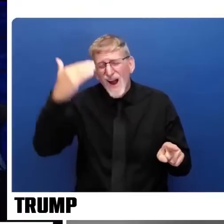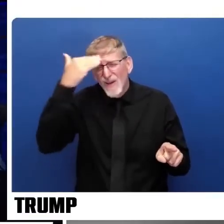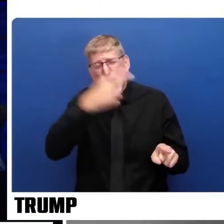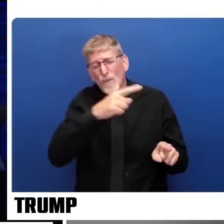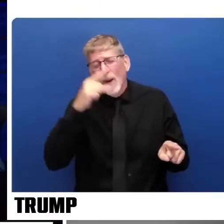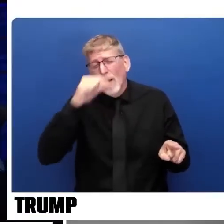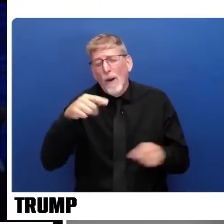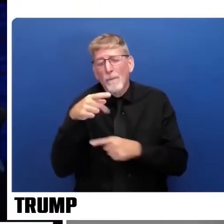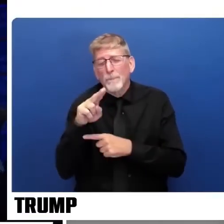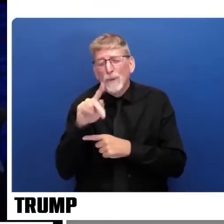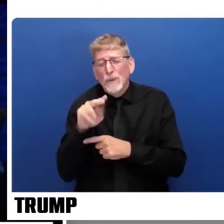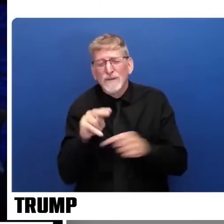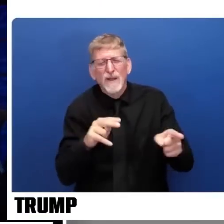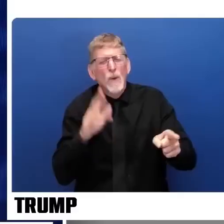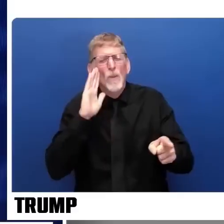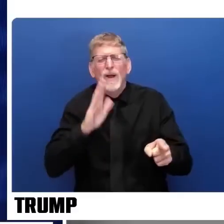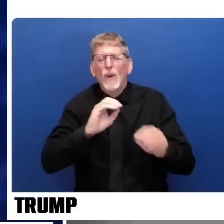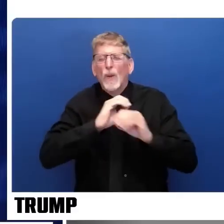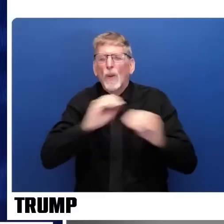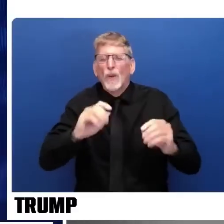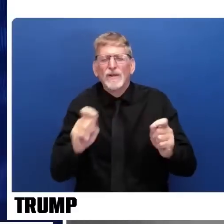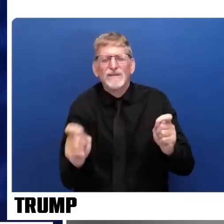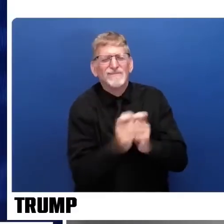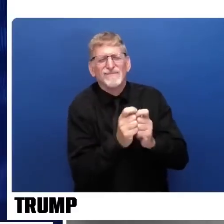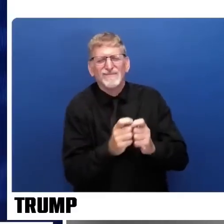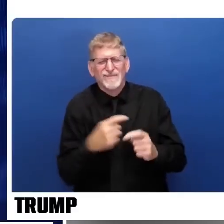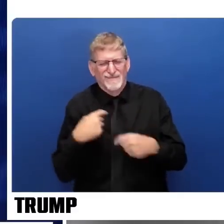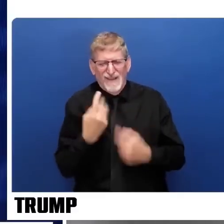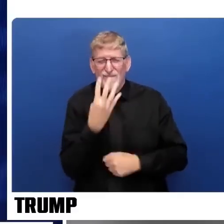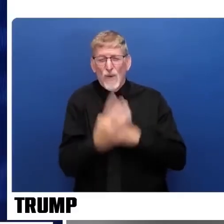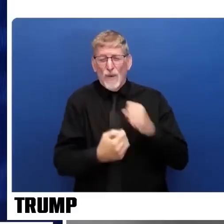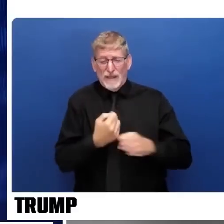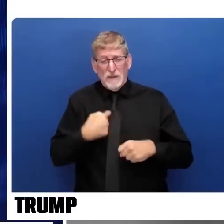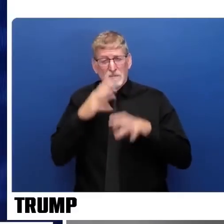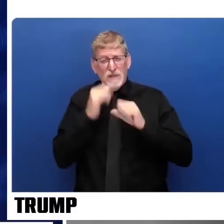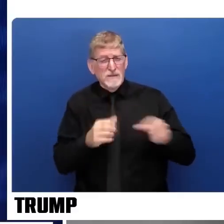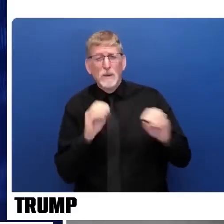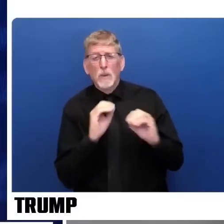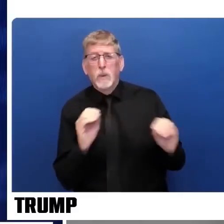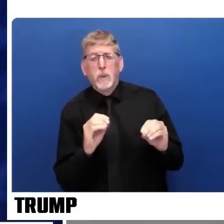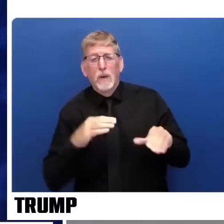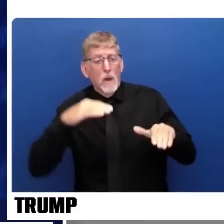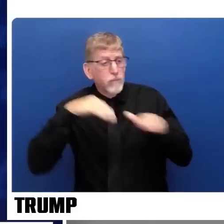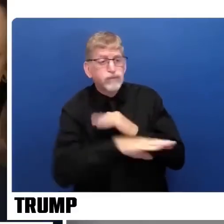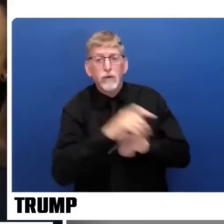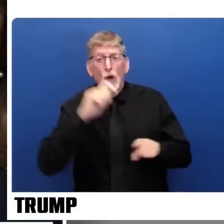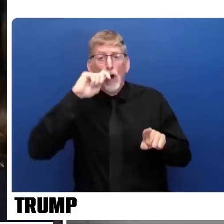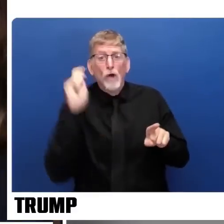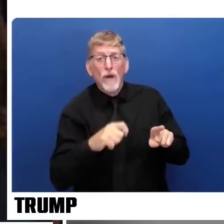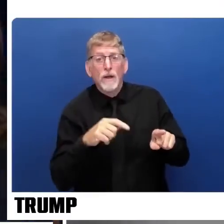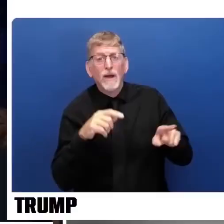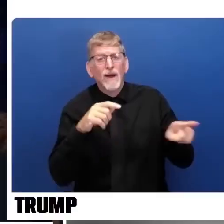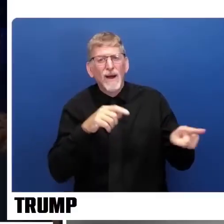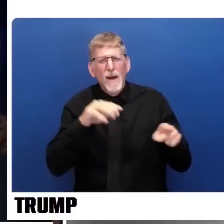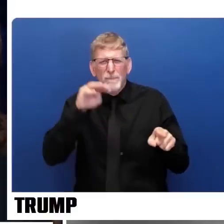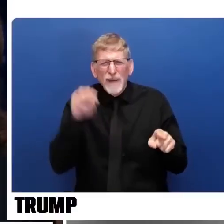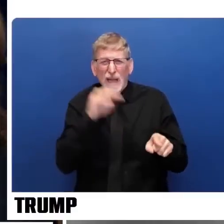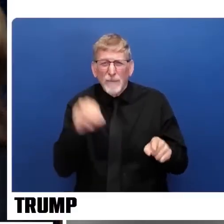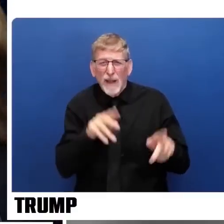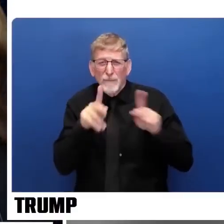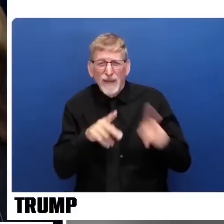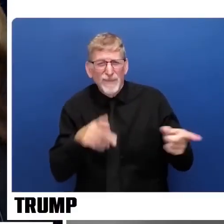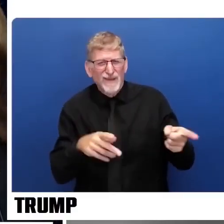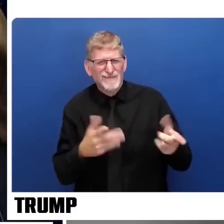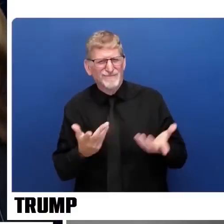no threat of it either, by the way, for 4 years, have gone into Ukraine and killed millions of people when you add it up, far worse than